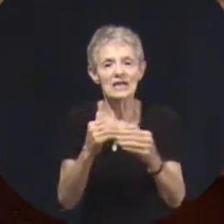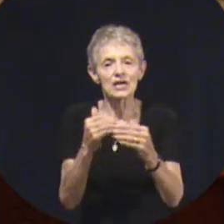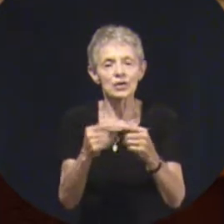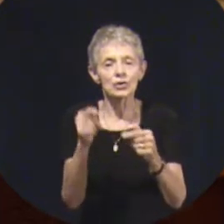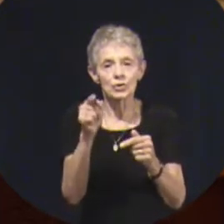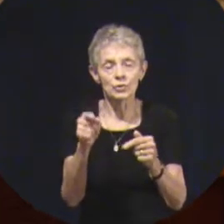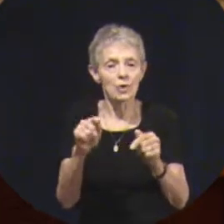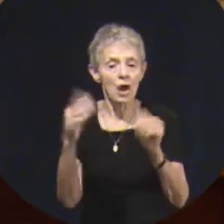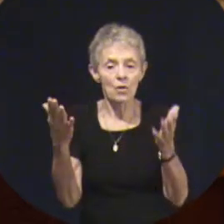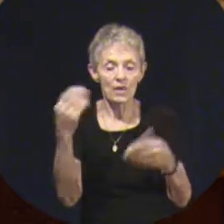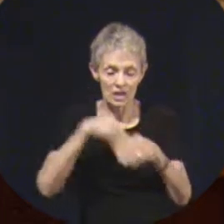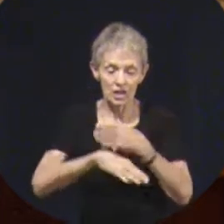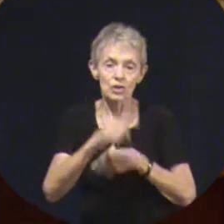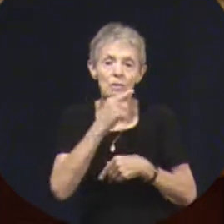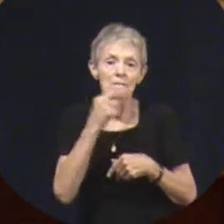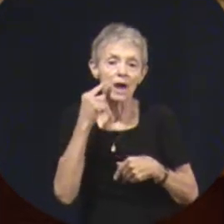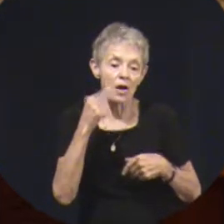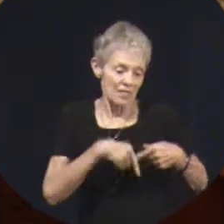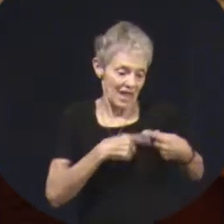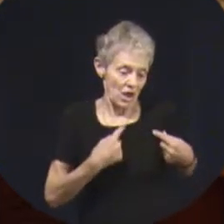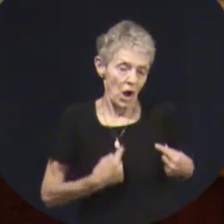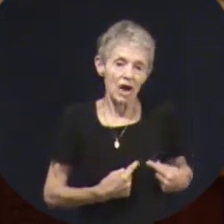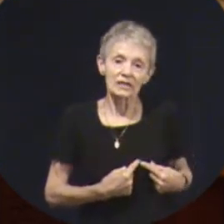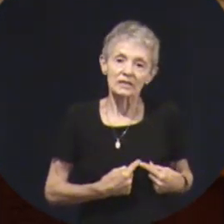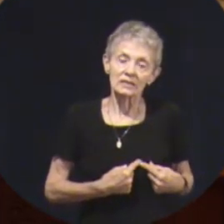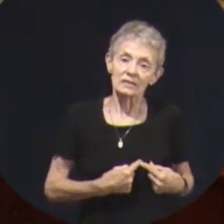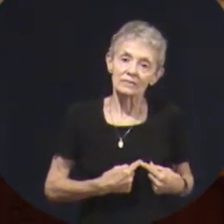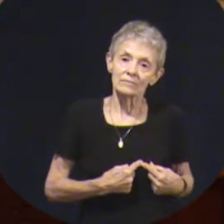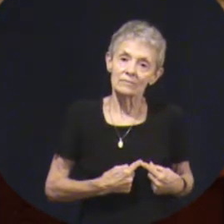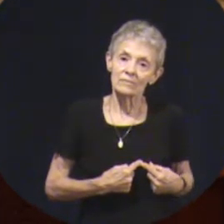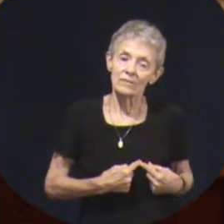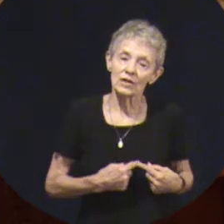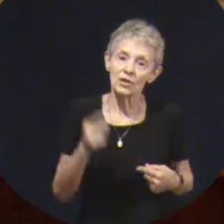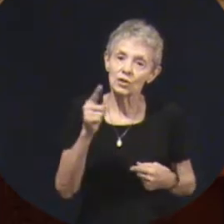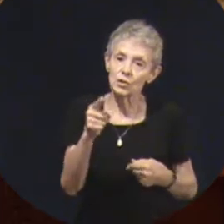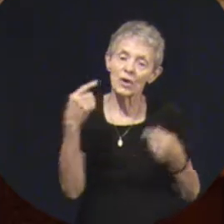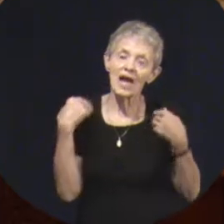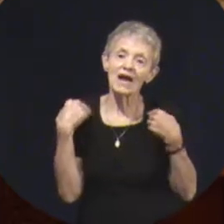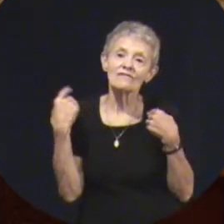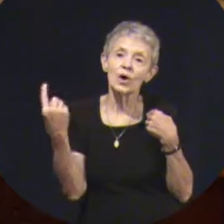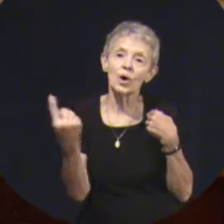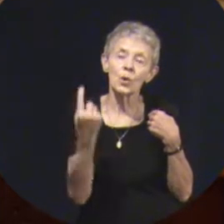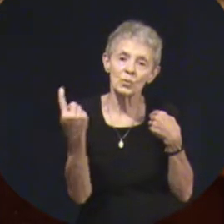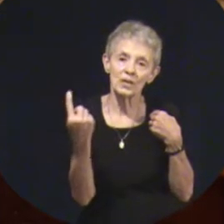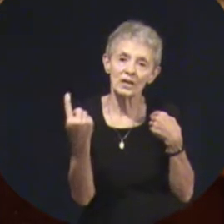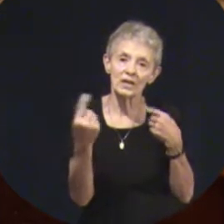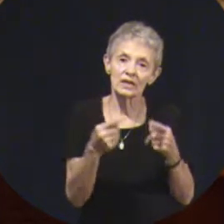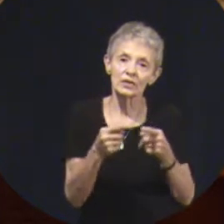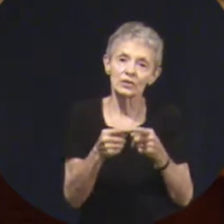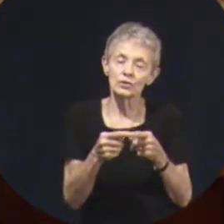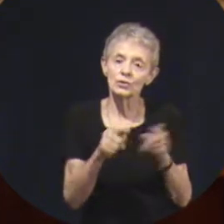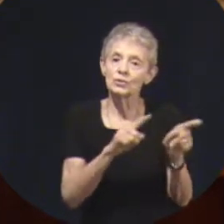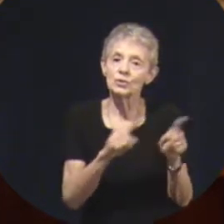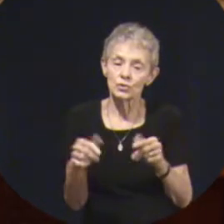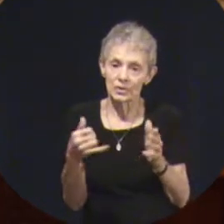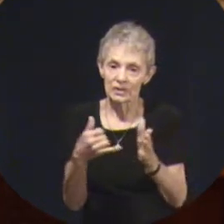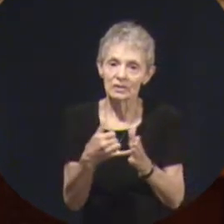already in your mouths and in your hearts. You have only to carry it